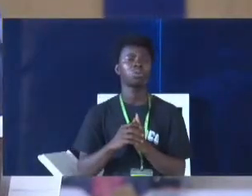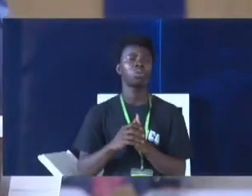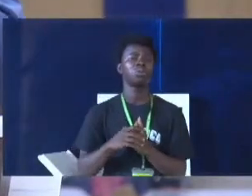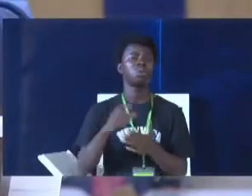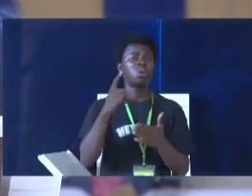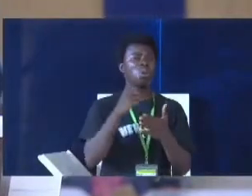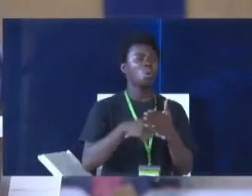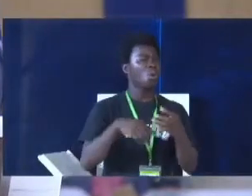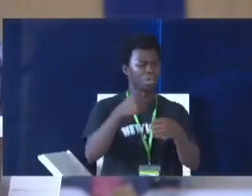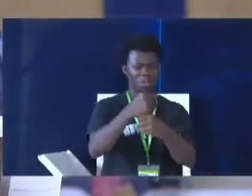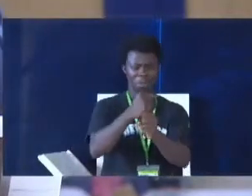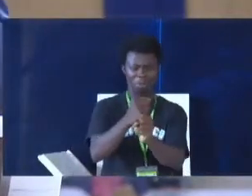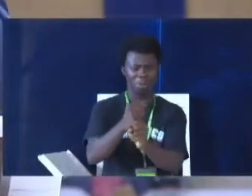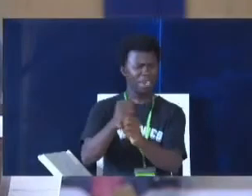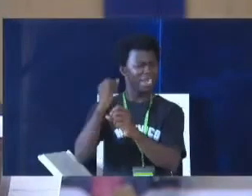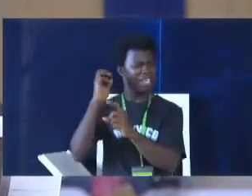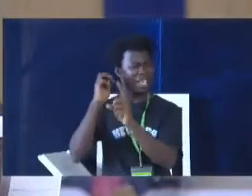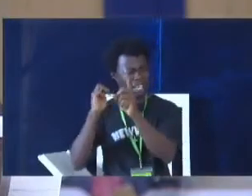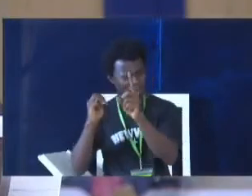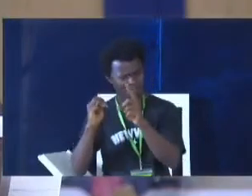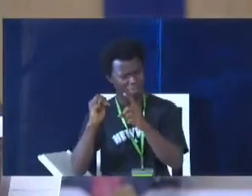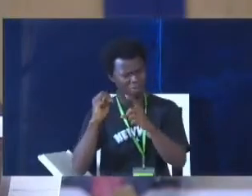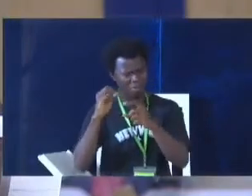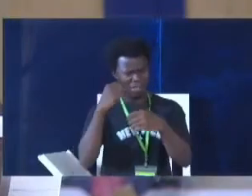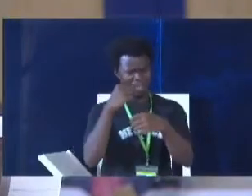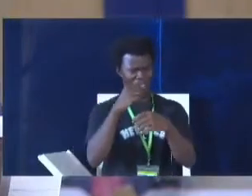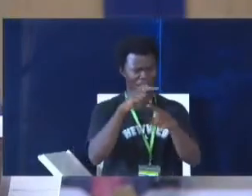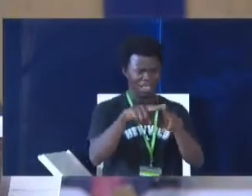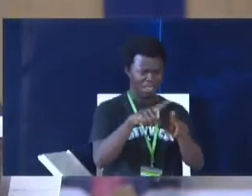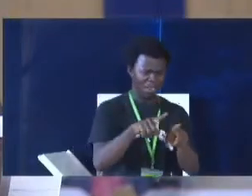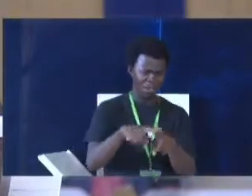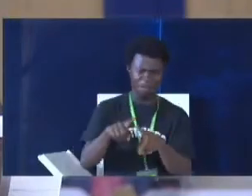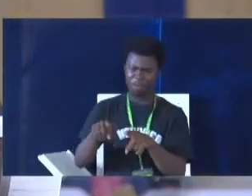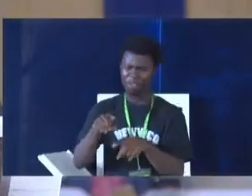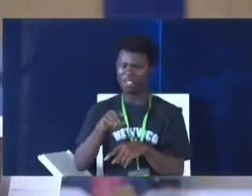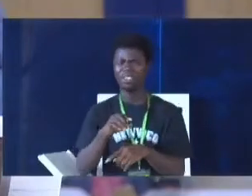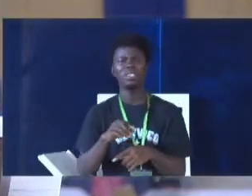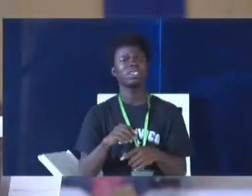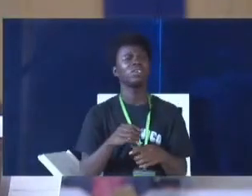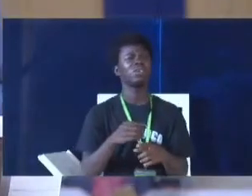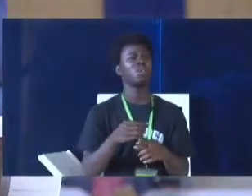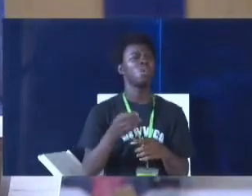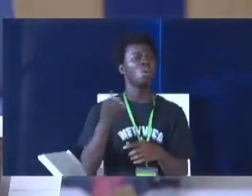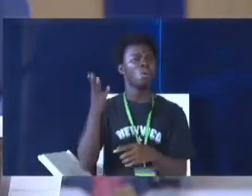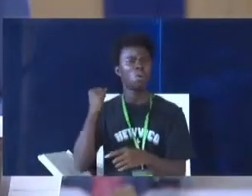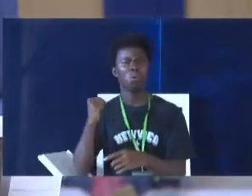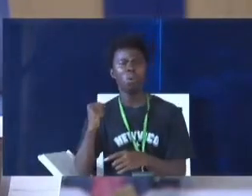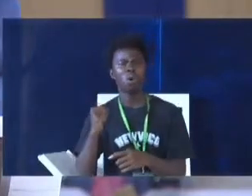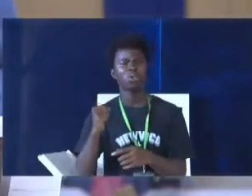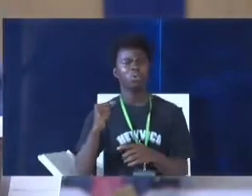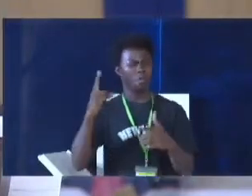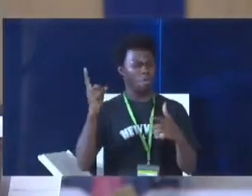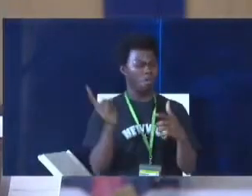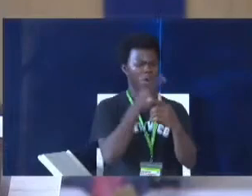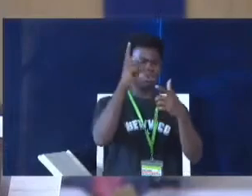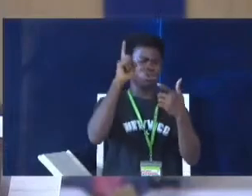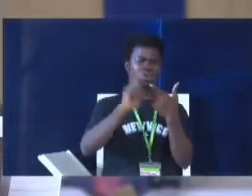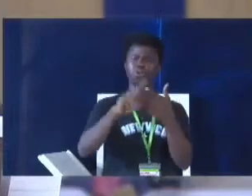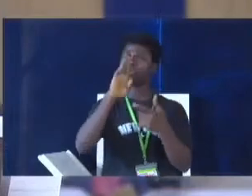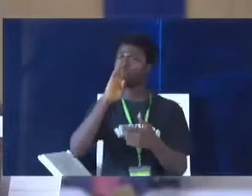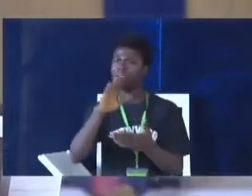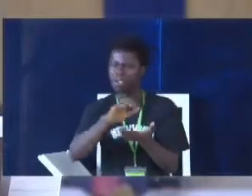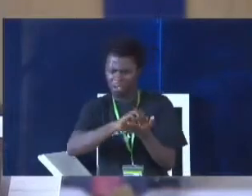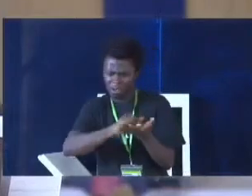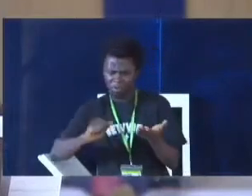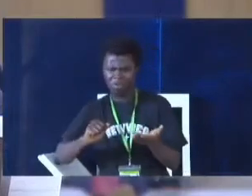What made him look different and distinguished was forcefully removed by